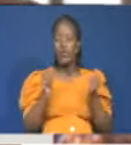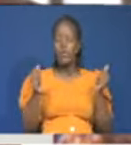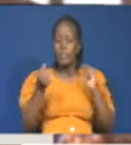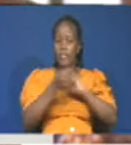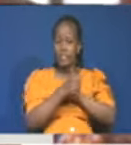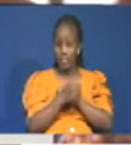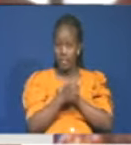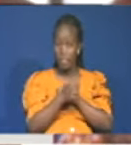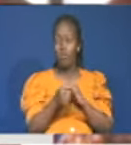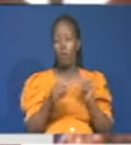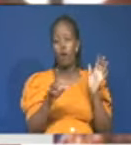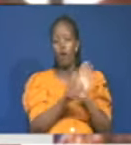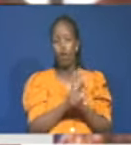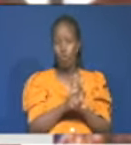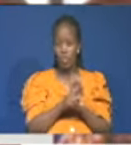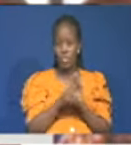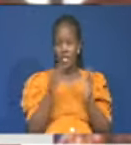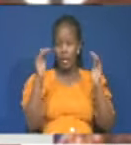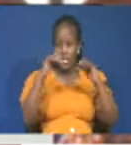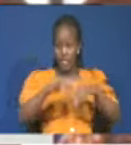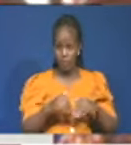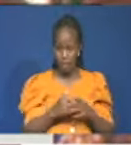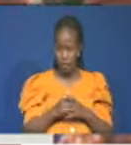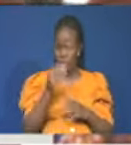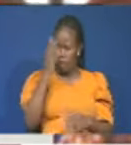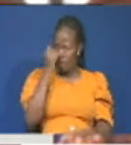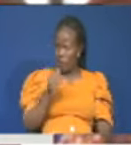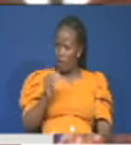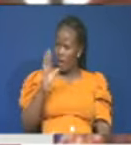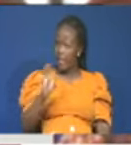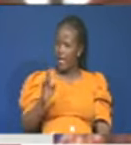County Executive Committee members are going to be